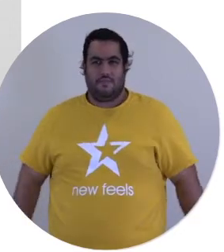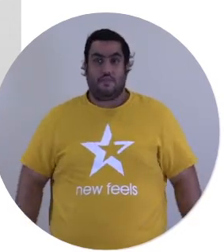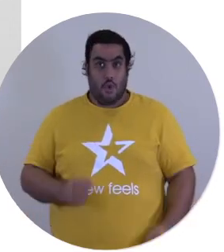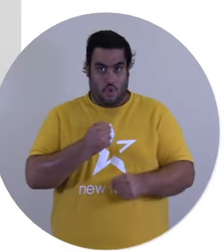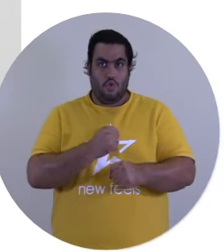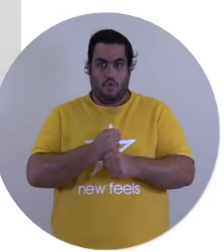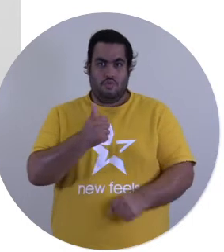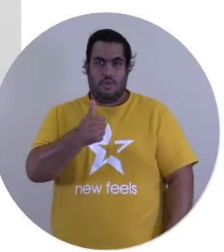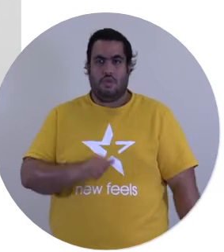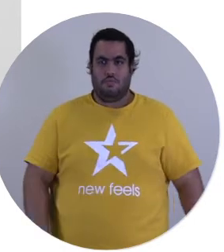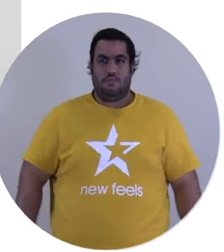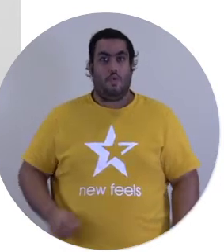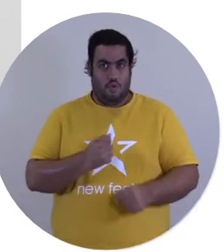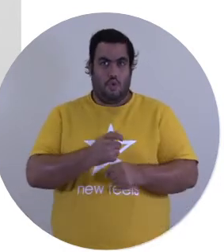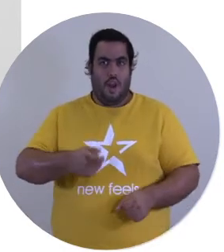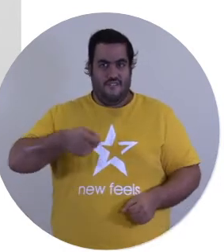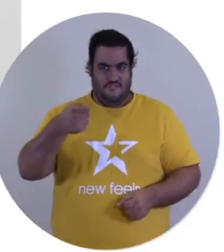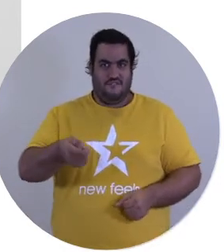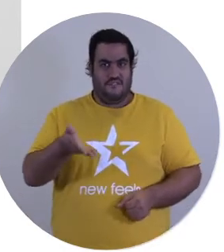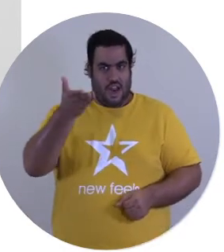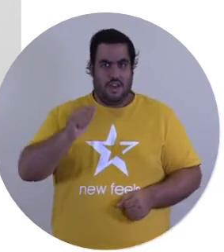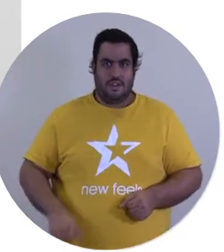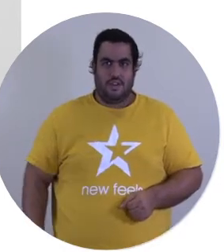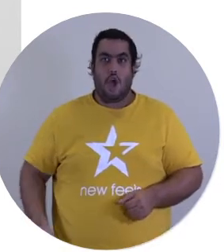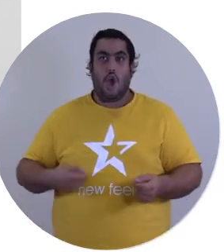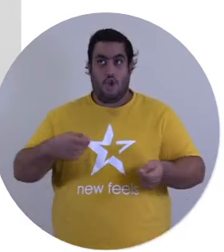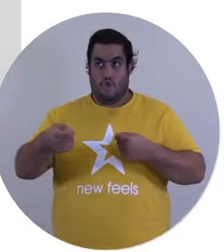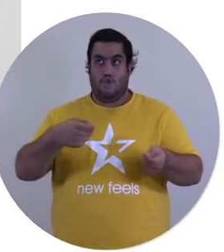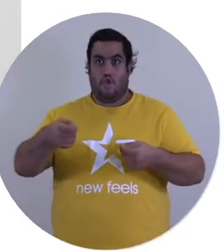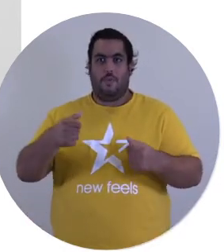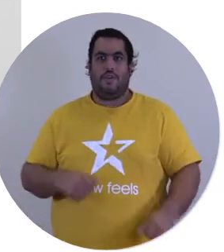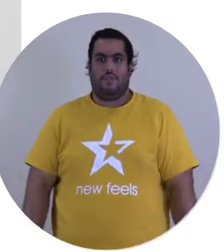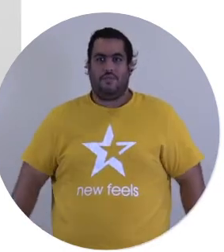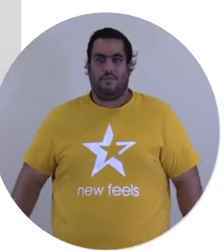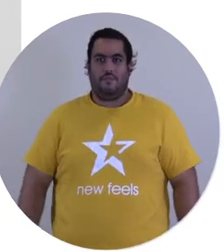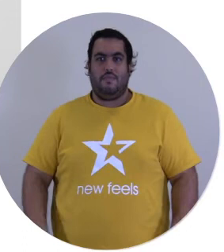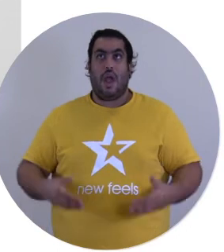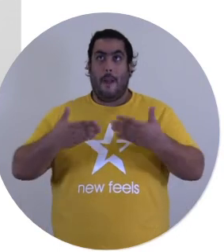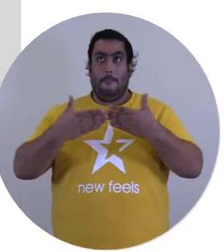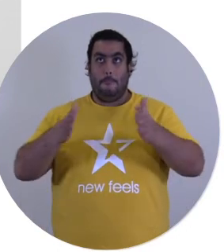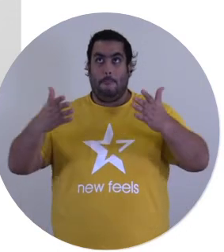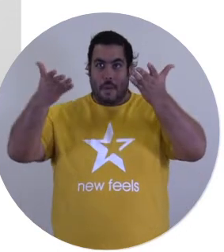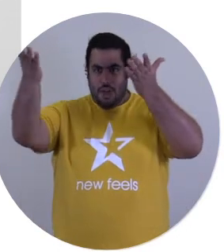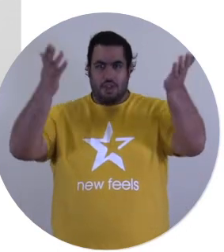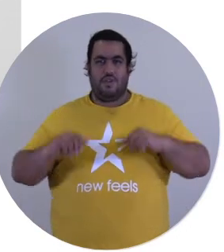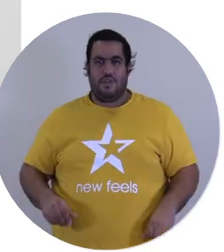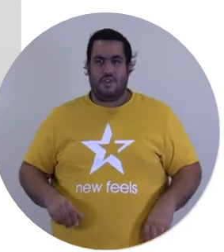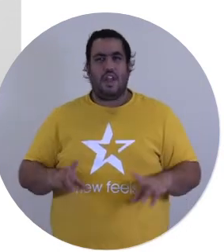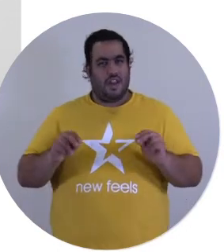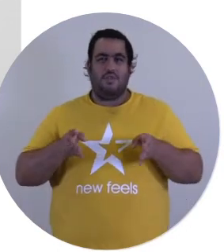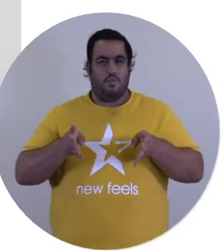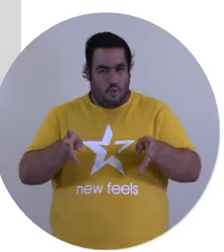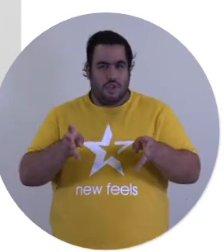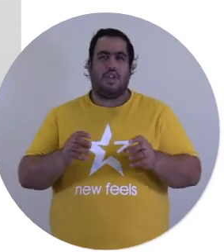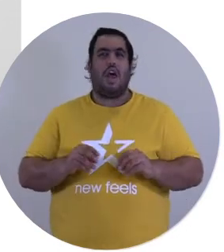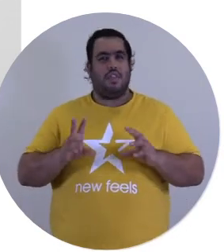better paid jobs, shopping centers in the city, public services. Let's stop at